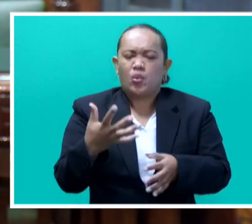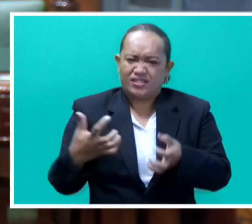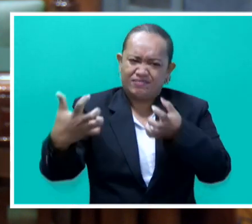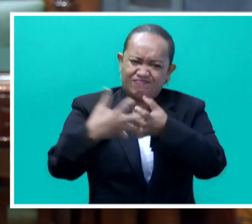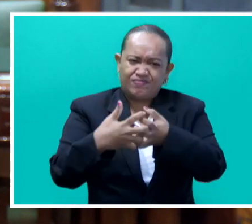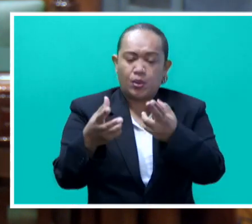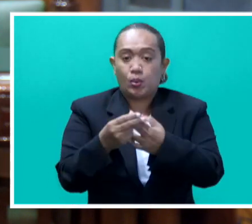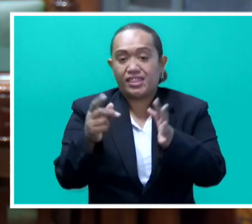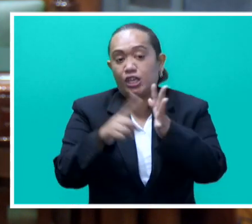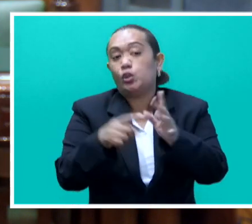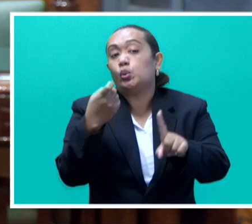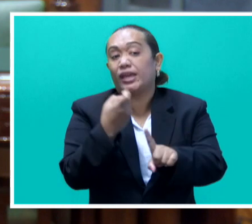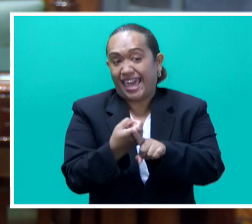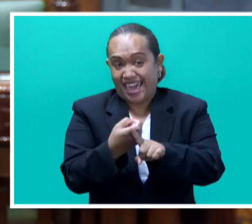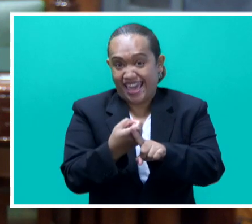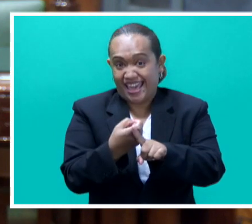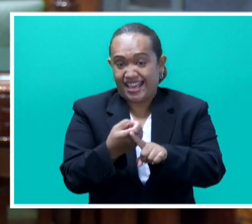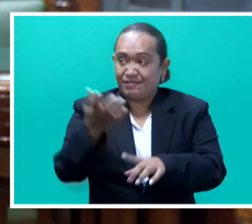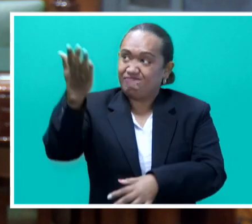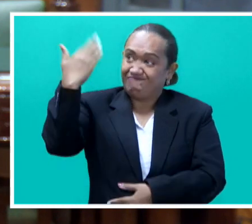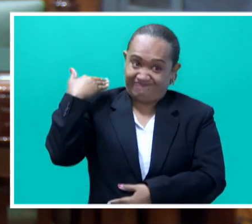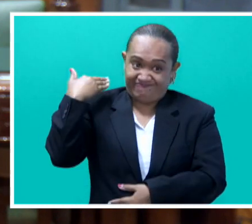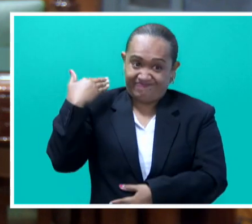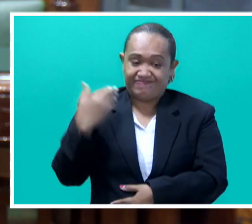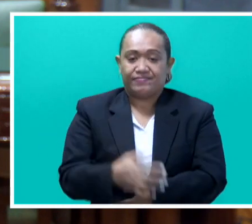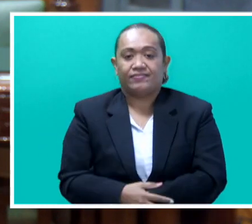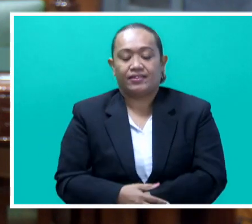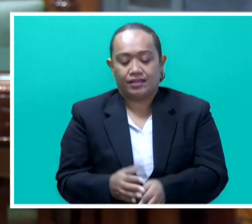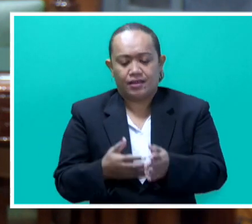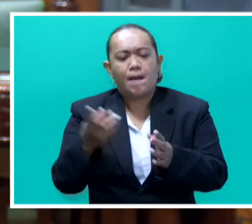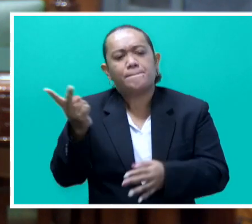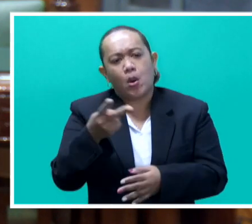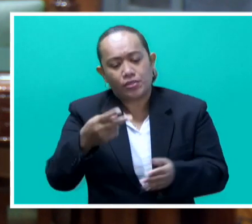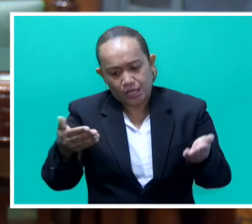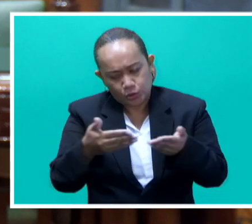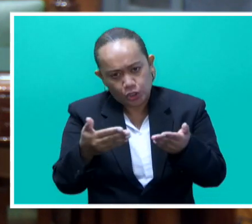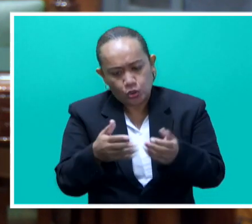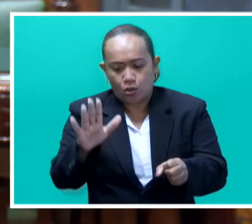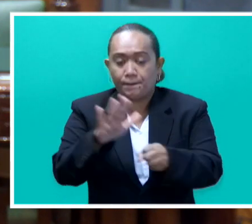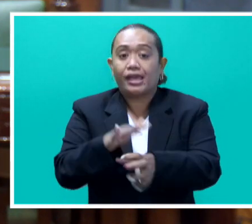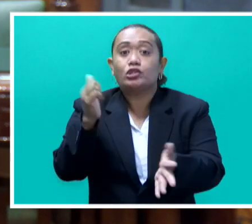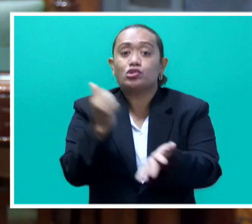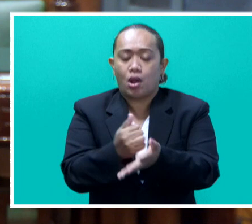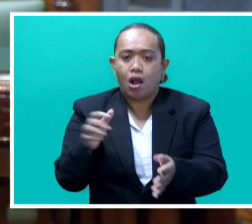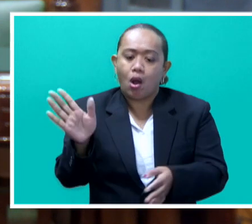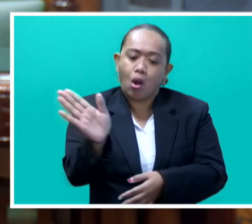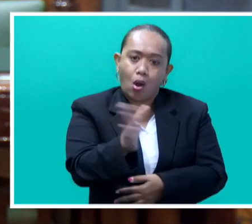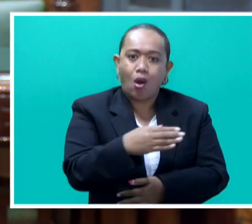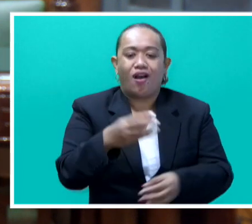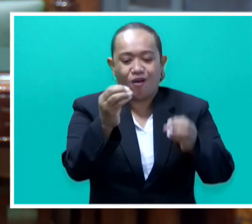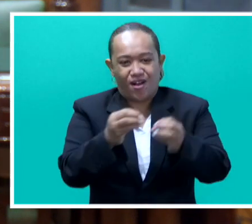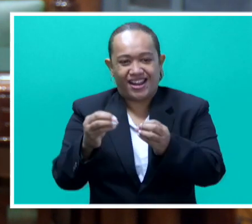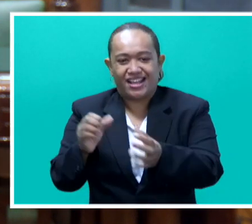Town and Country Planning Act at that time. Both legislations were introduced to ensure a well-organized planning